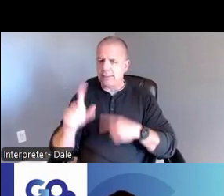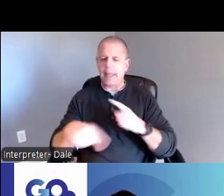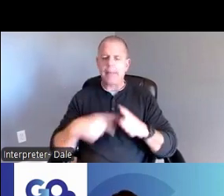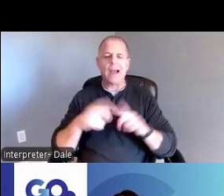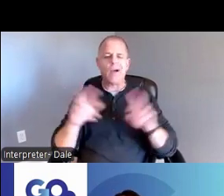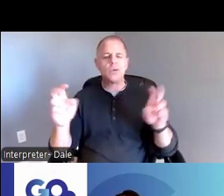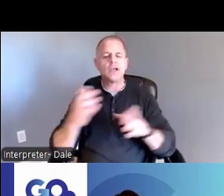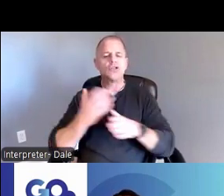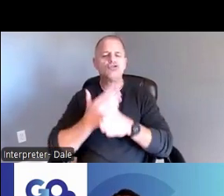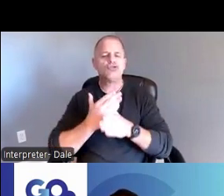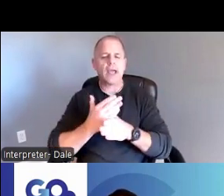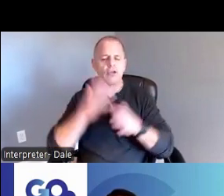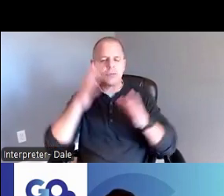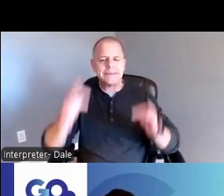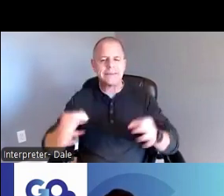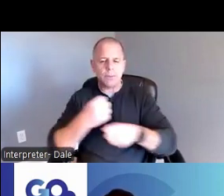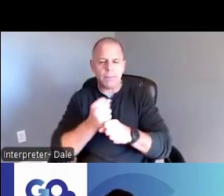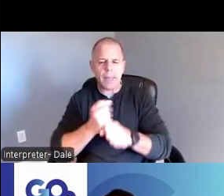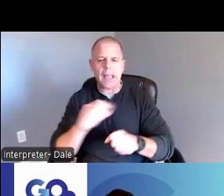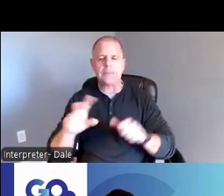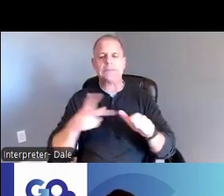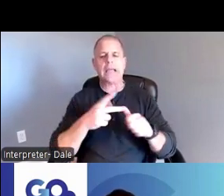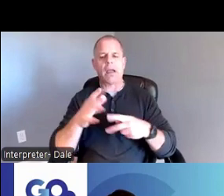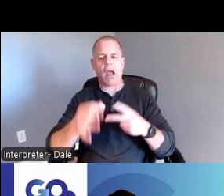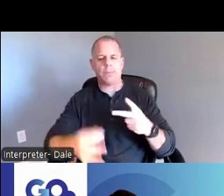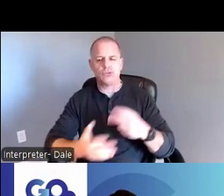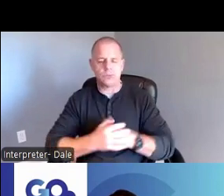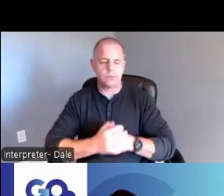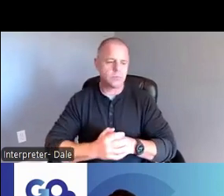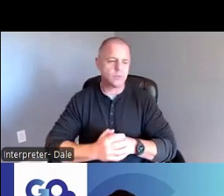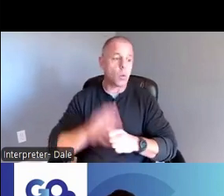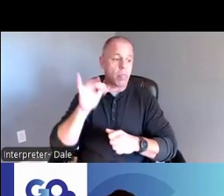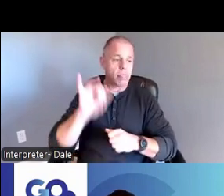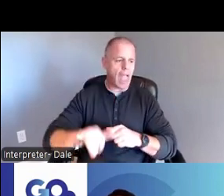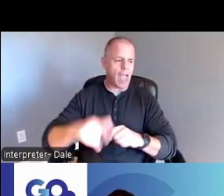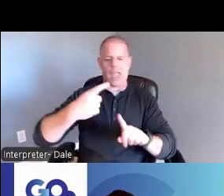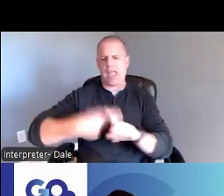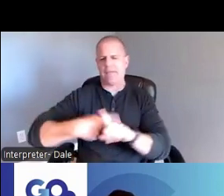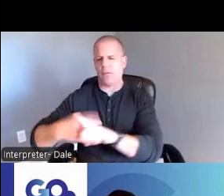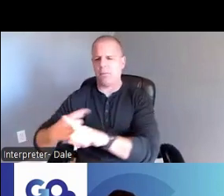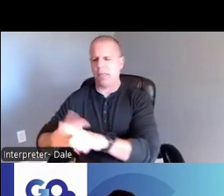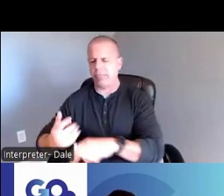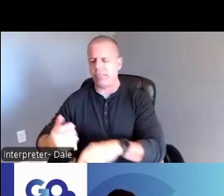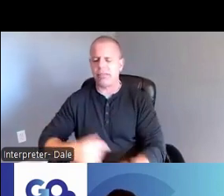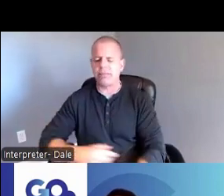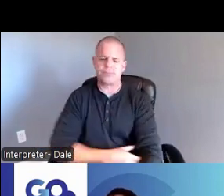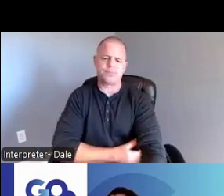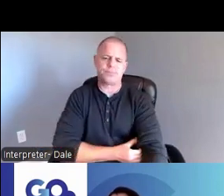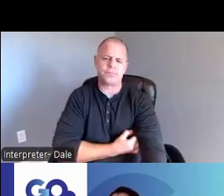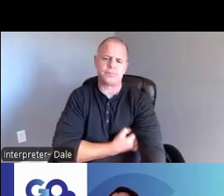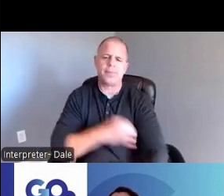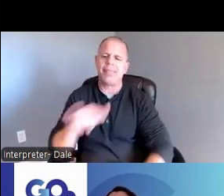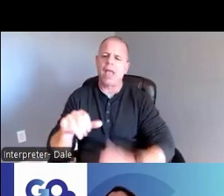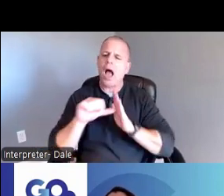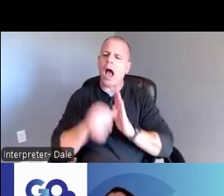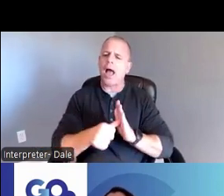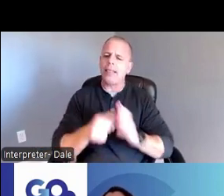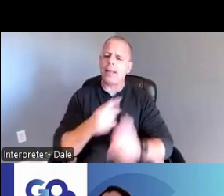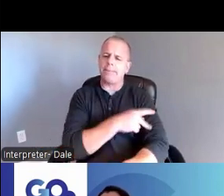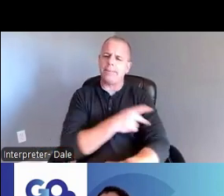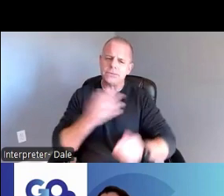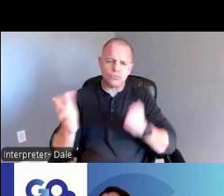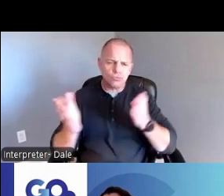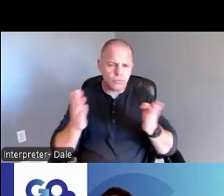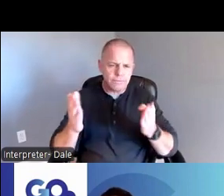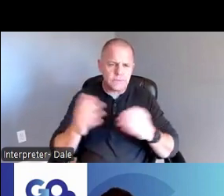second options. And so again, those are reoccurring every month and highlighting patient services,